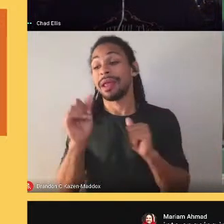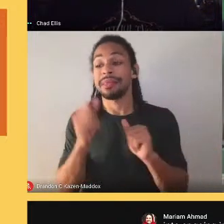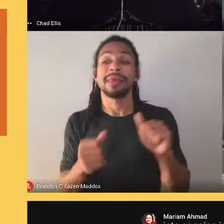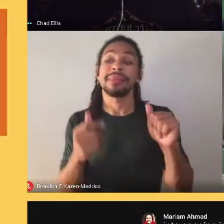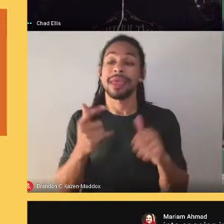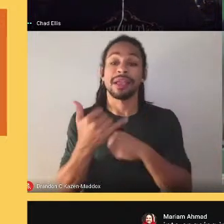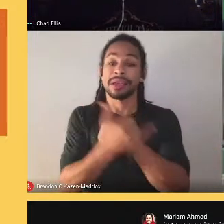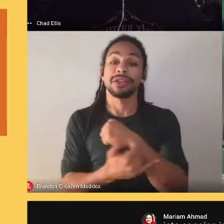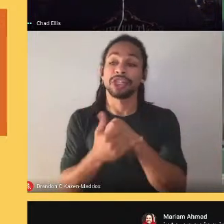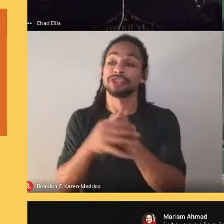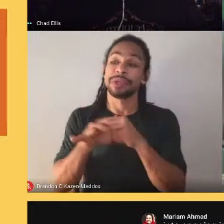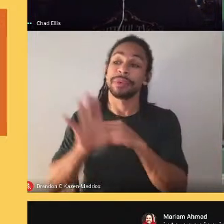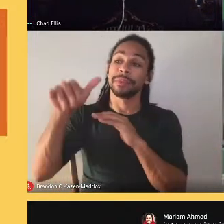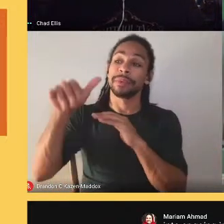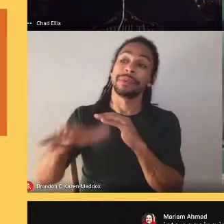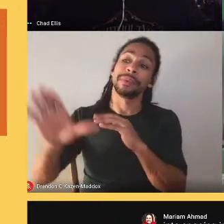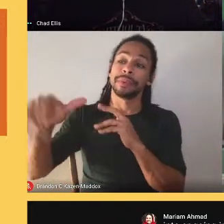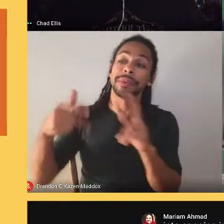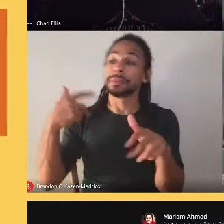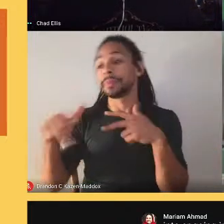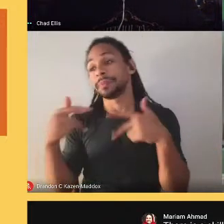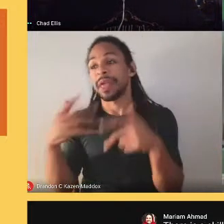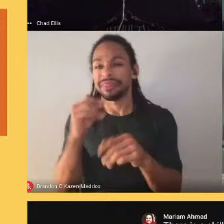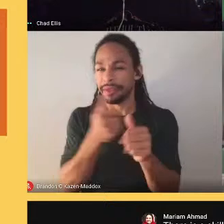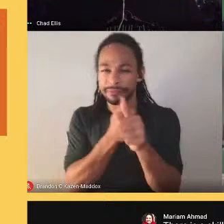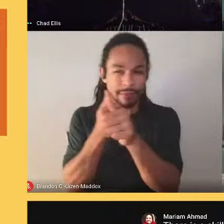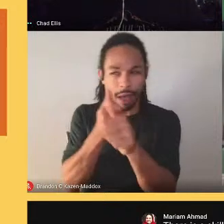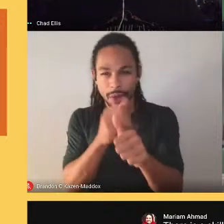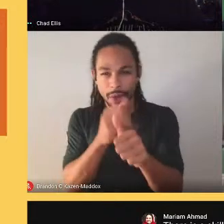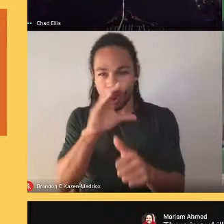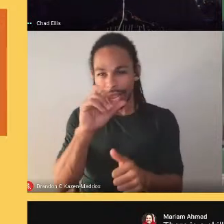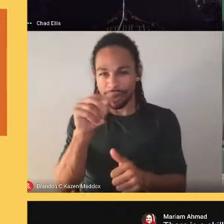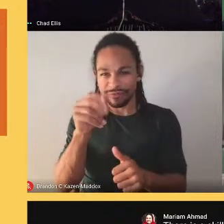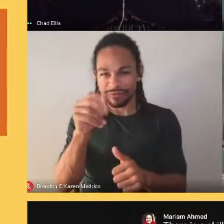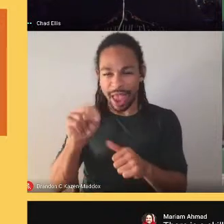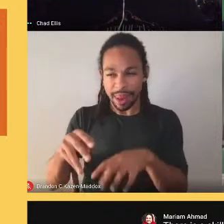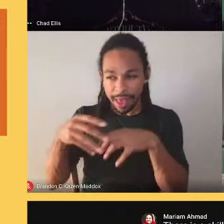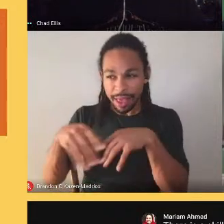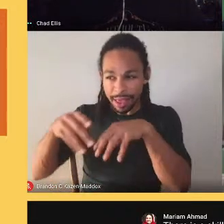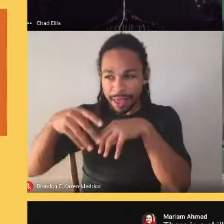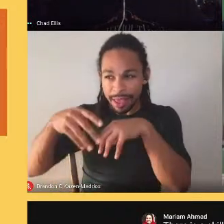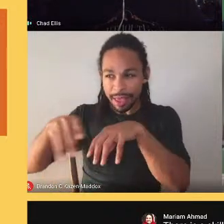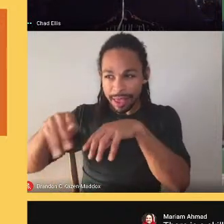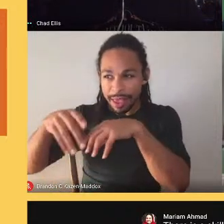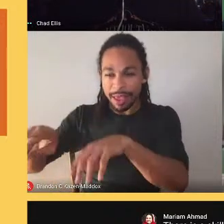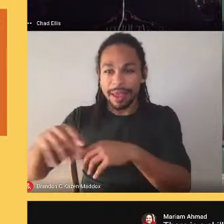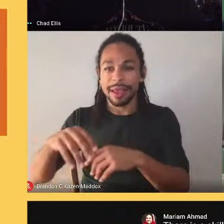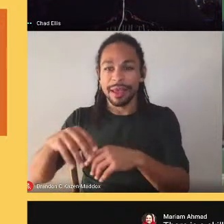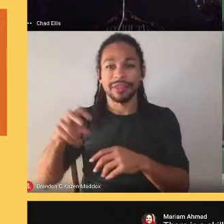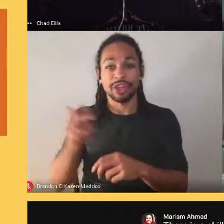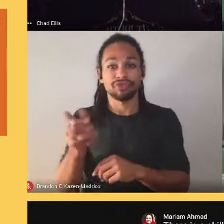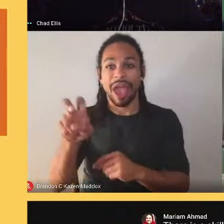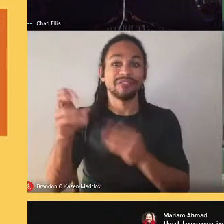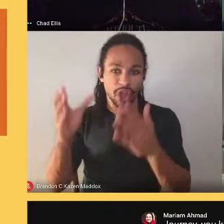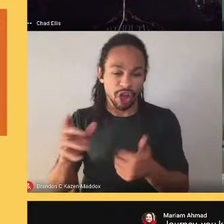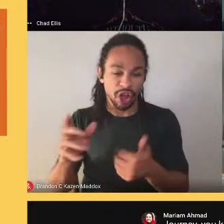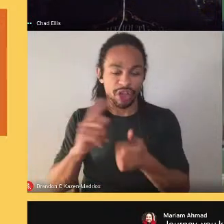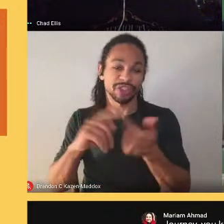following a caravan, hence the travelers bit of the Musafirs. And they come